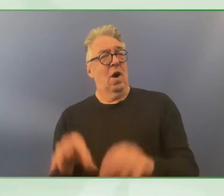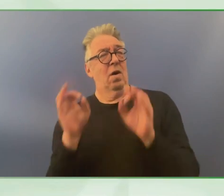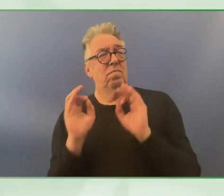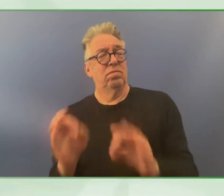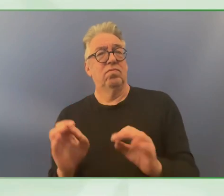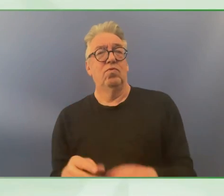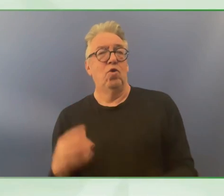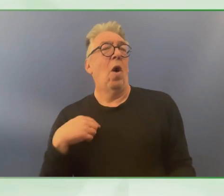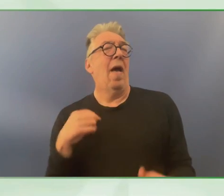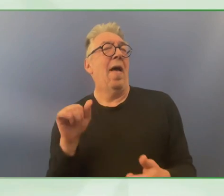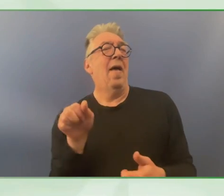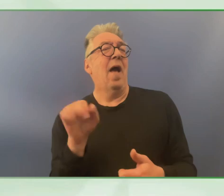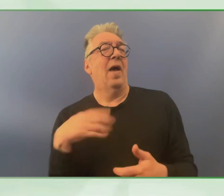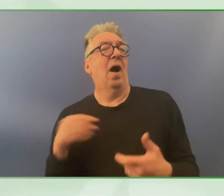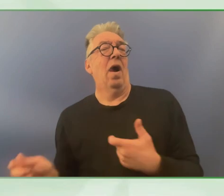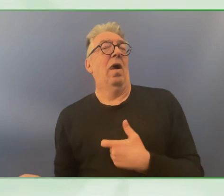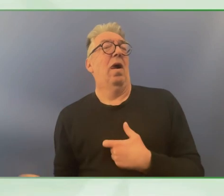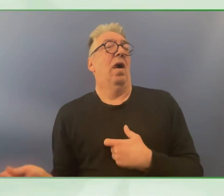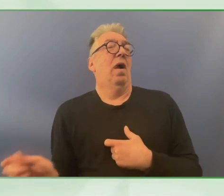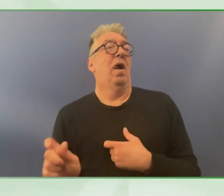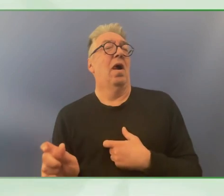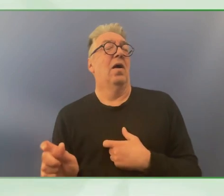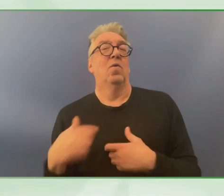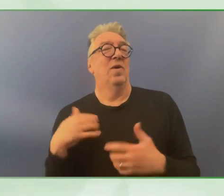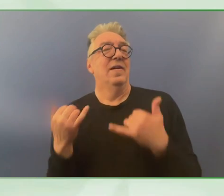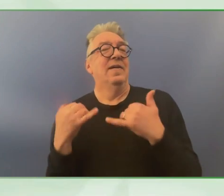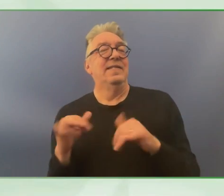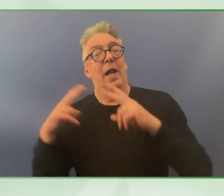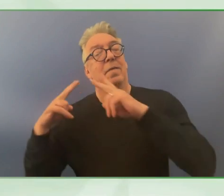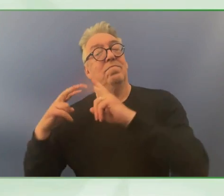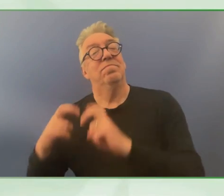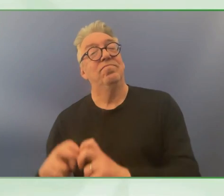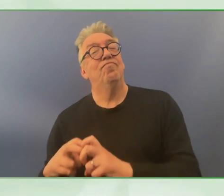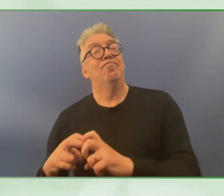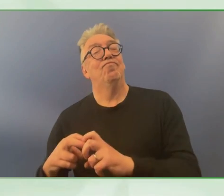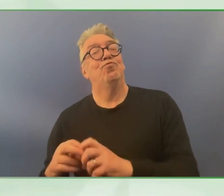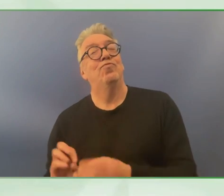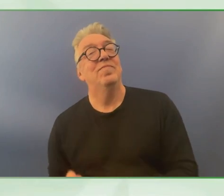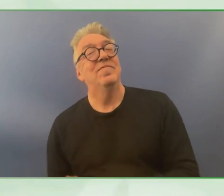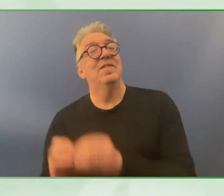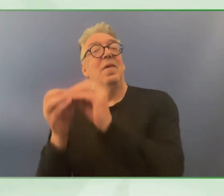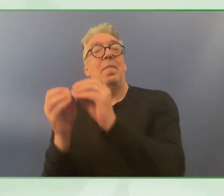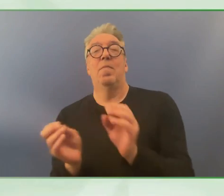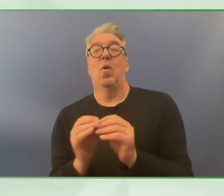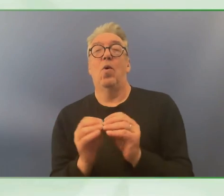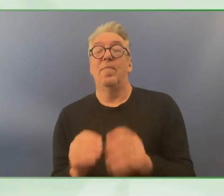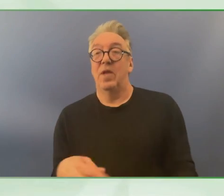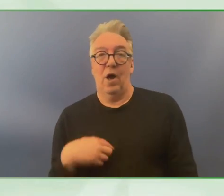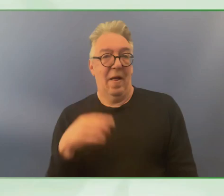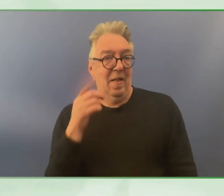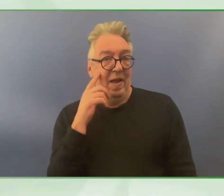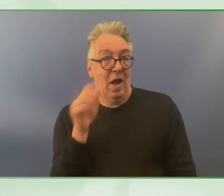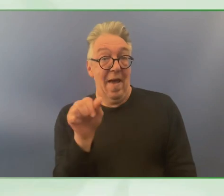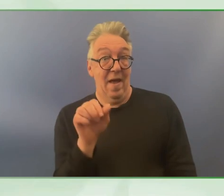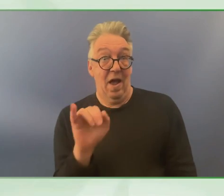learning that we're still developing. Thank you. I think I've heard the term AI basically every